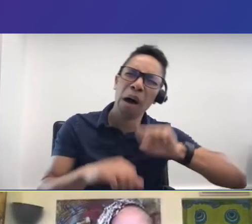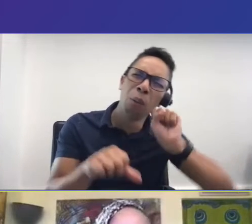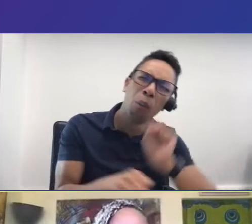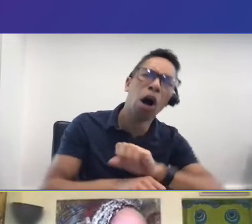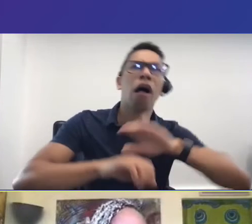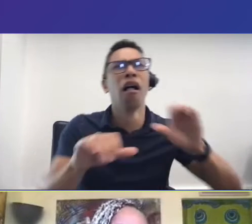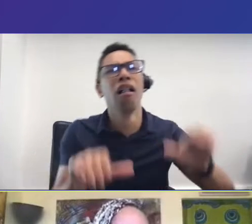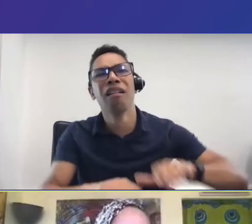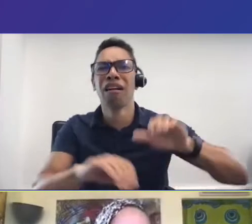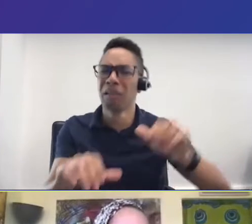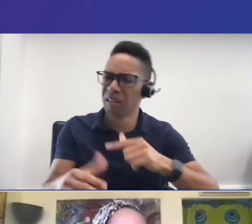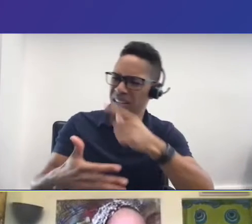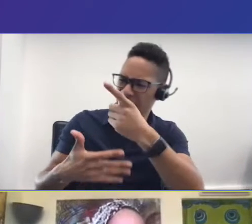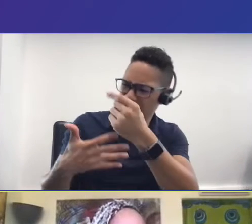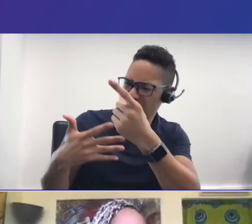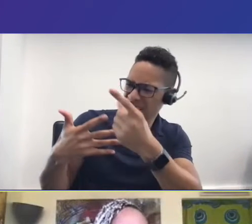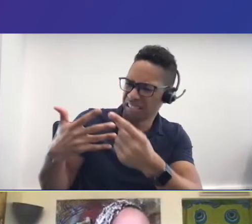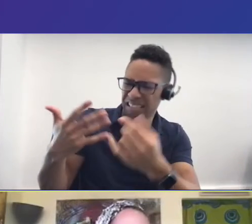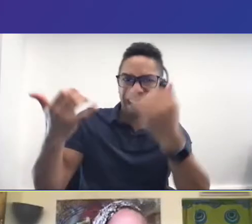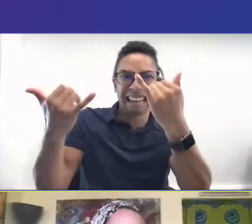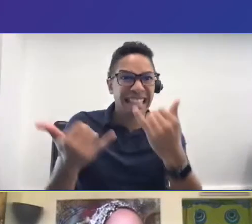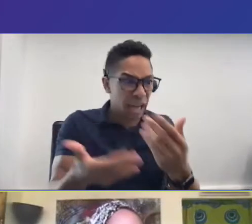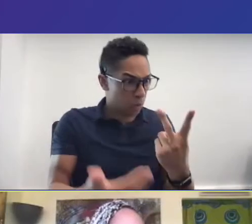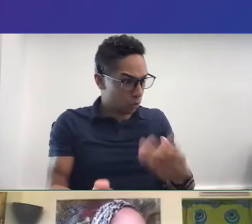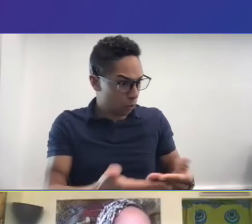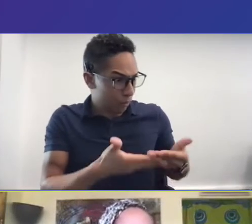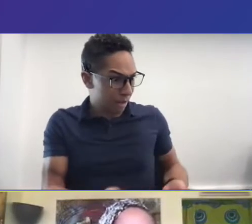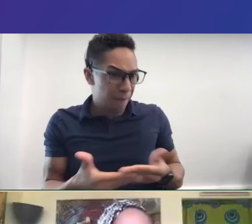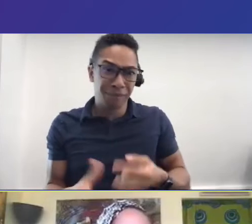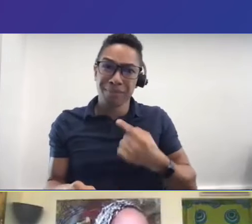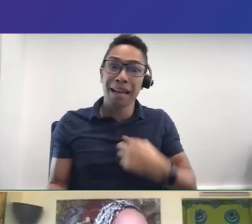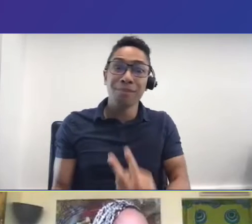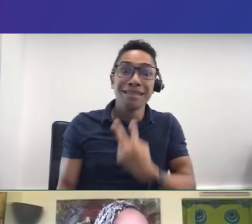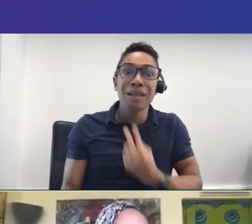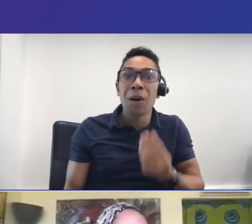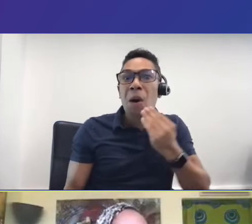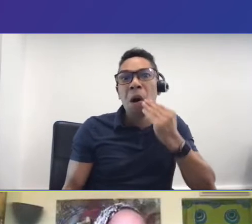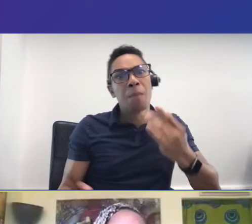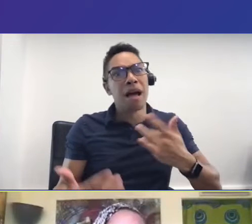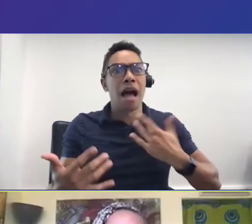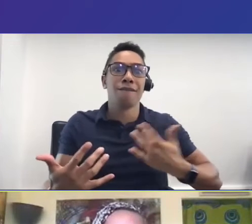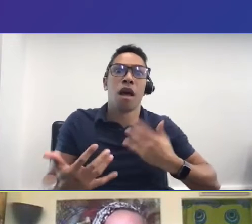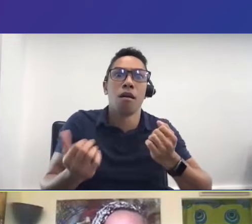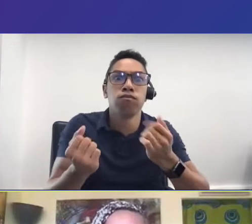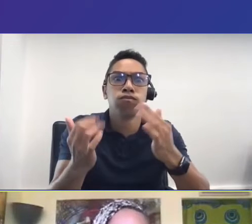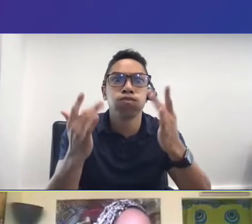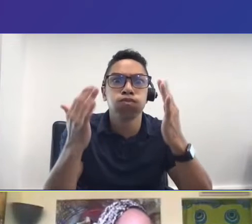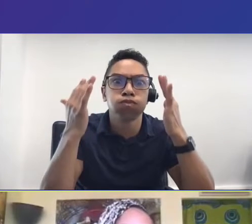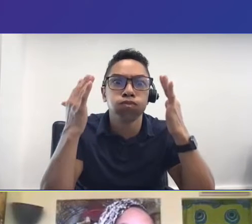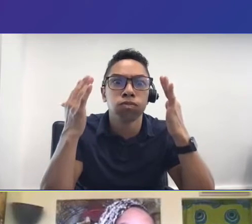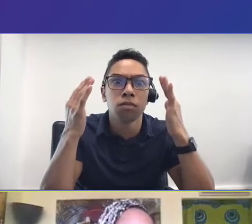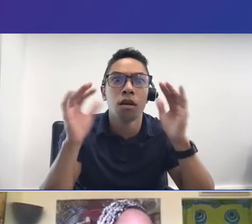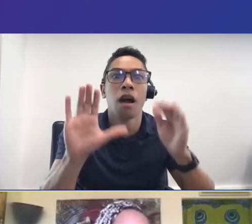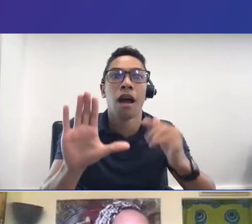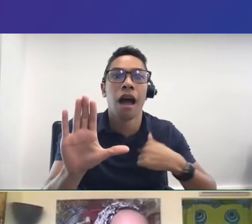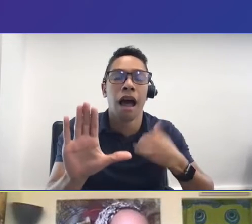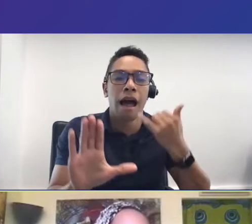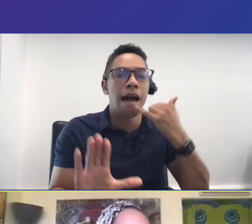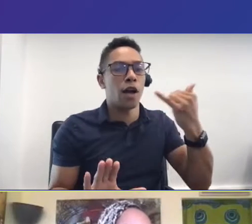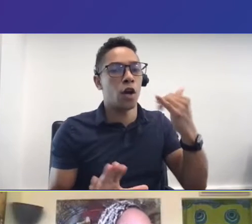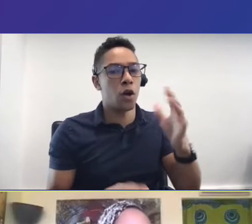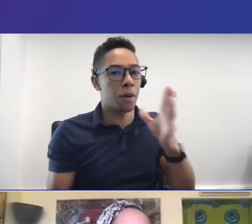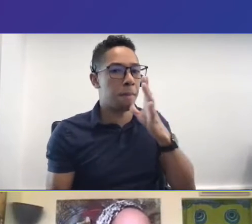was getting all the things. And now I got these 2 babies and I can't leave the house and all this. And I called Mama Nia Love to be